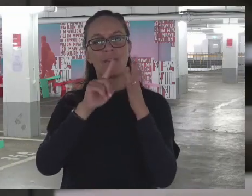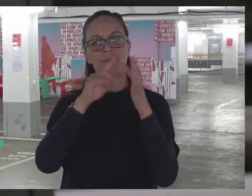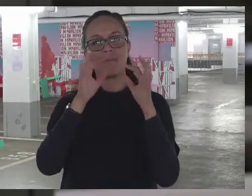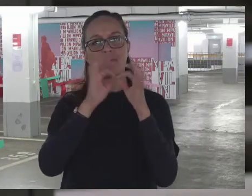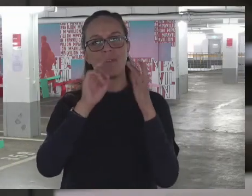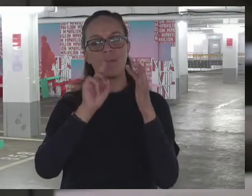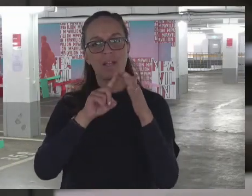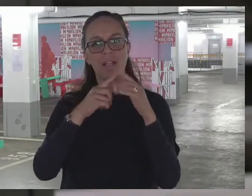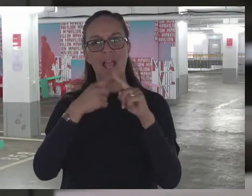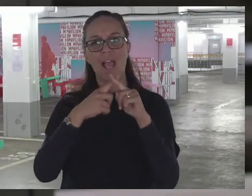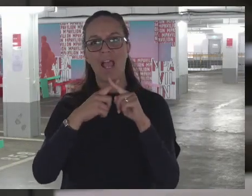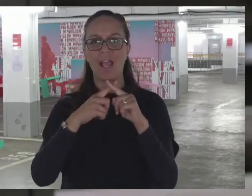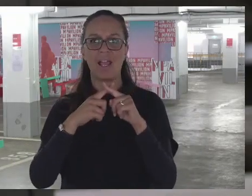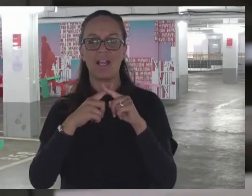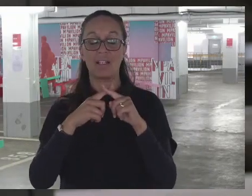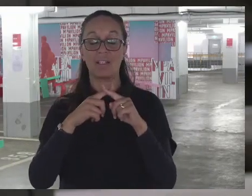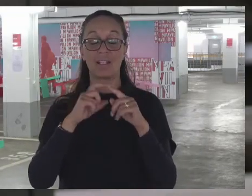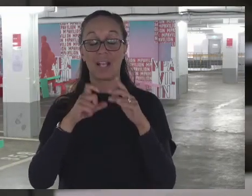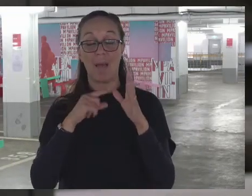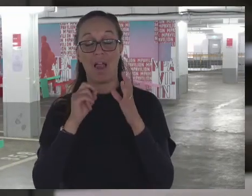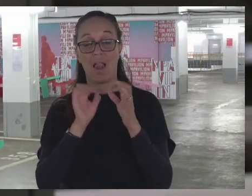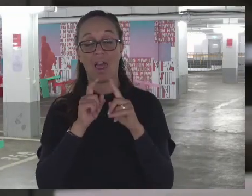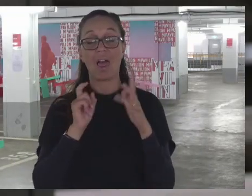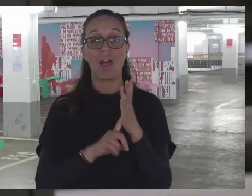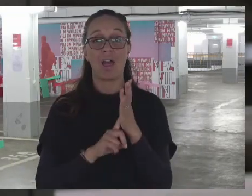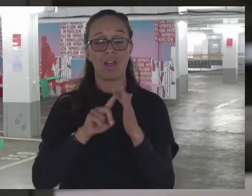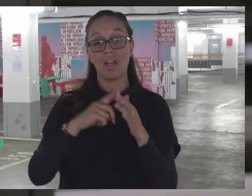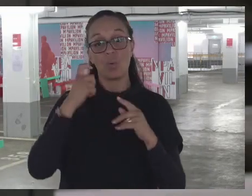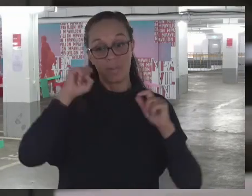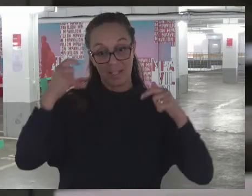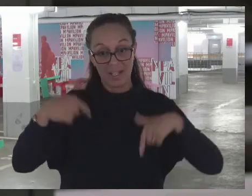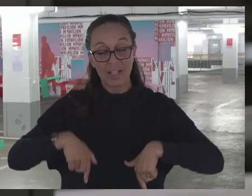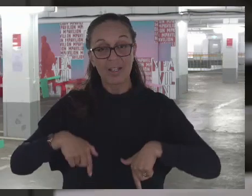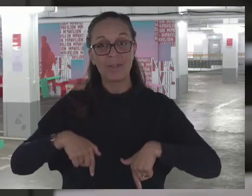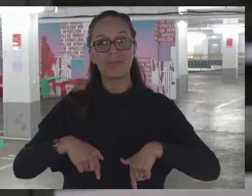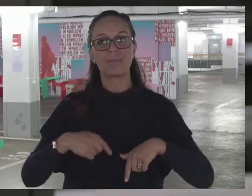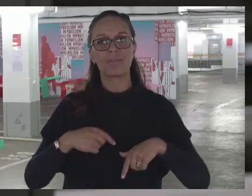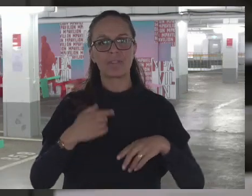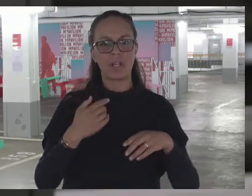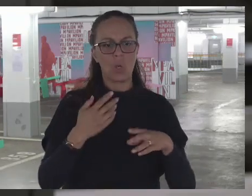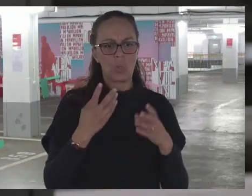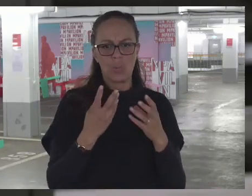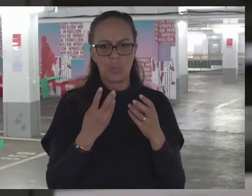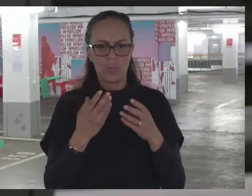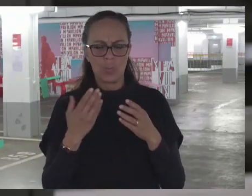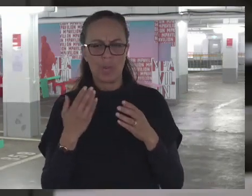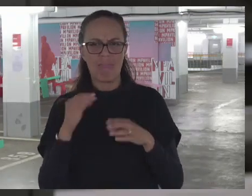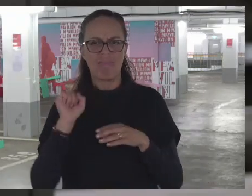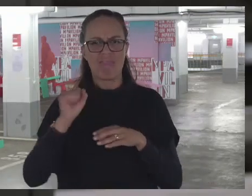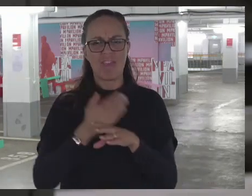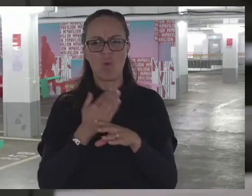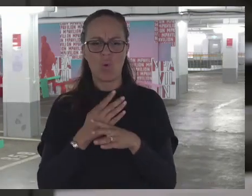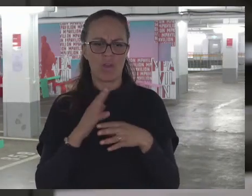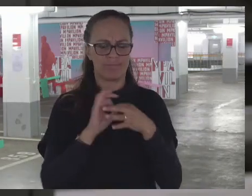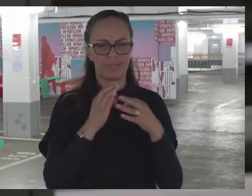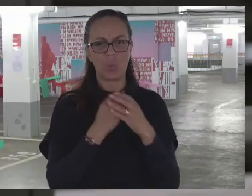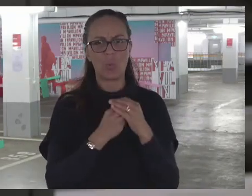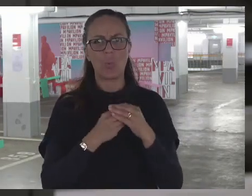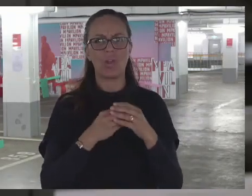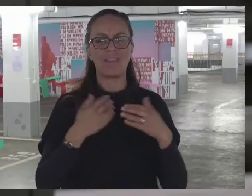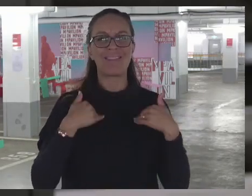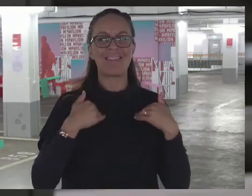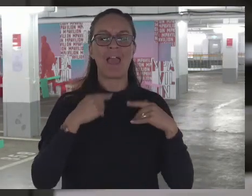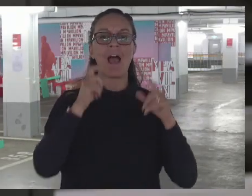Disher-Quill talk about the incredible project working with healthcare workers on the front line of the fight against COVID here